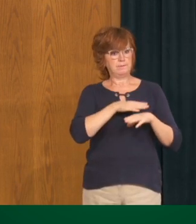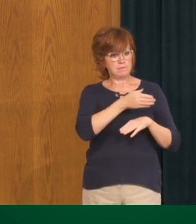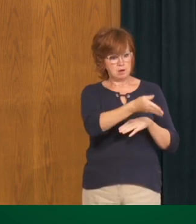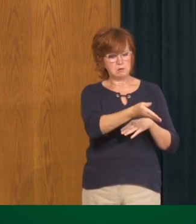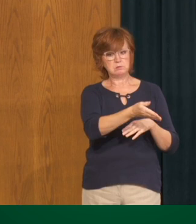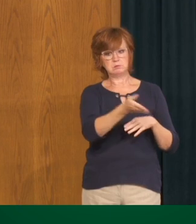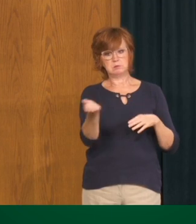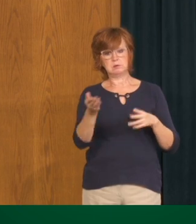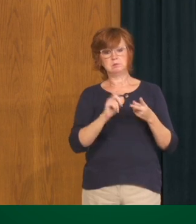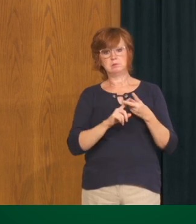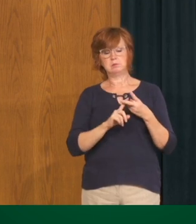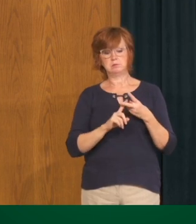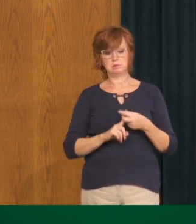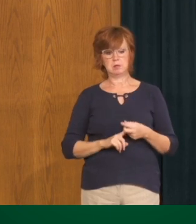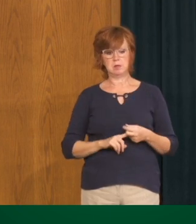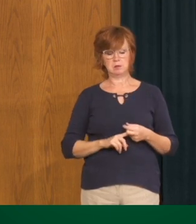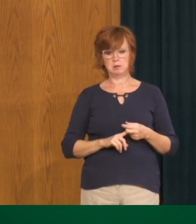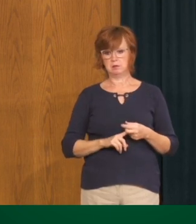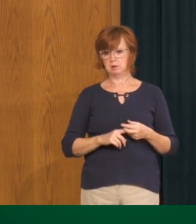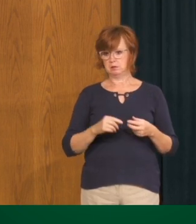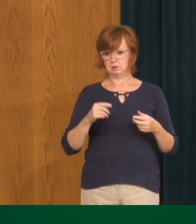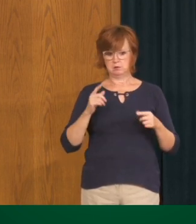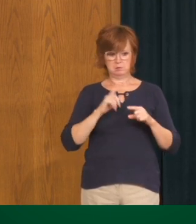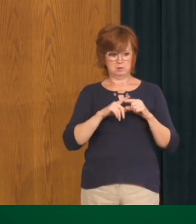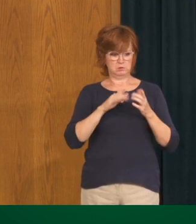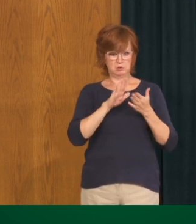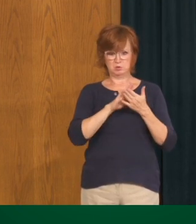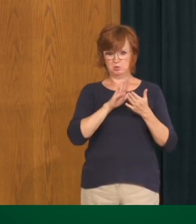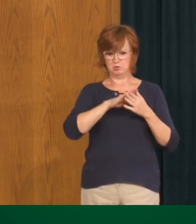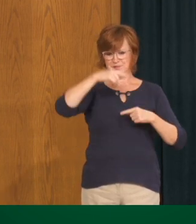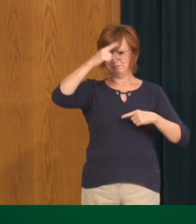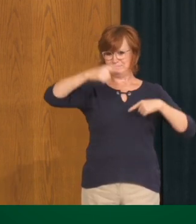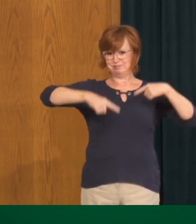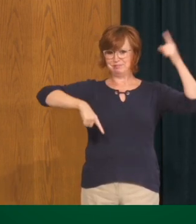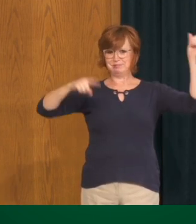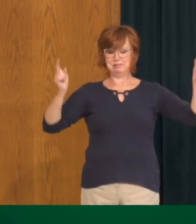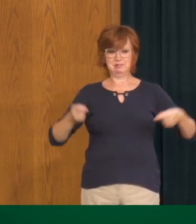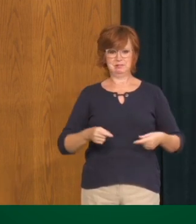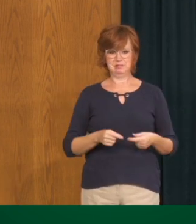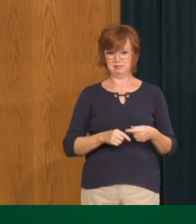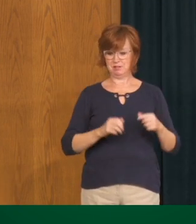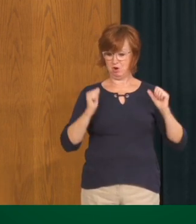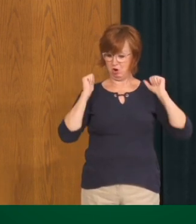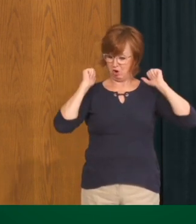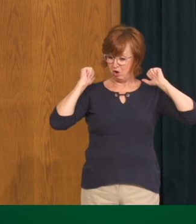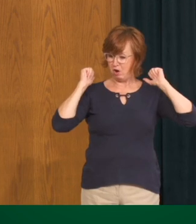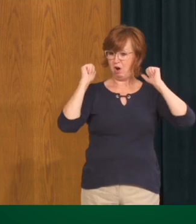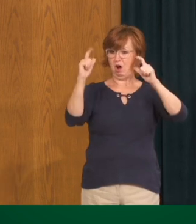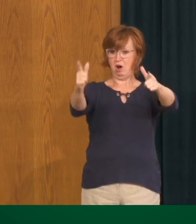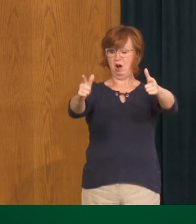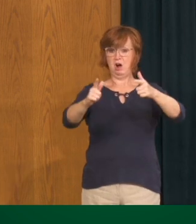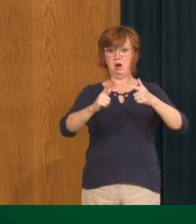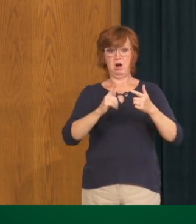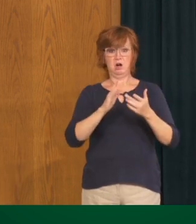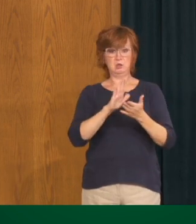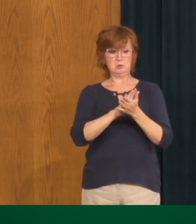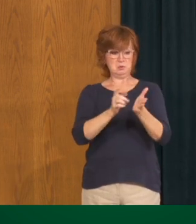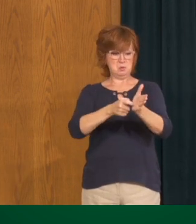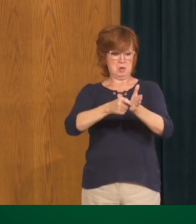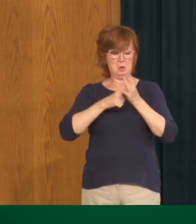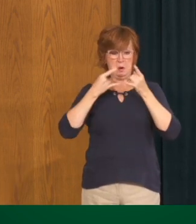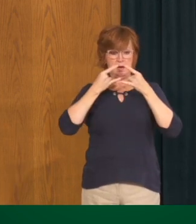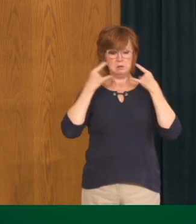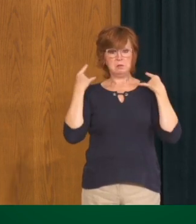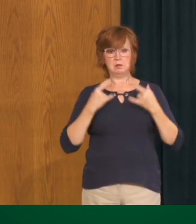the schools are very diverse, and so to suggest that in one particular circumstance when you can socially distance in one school or